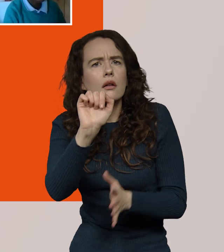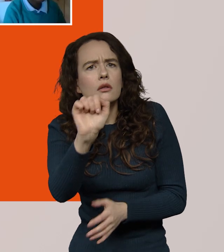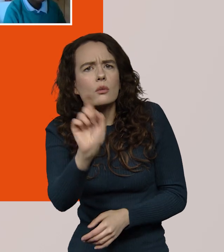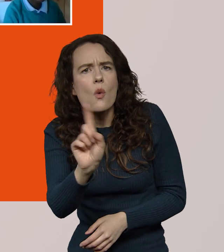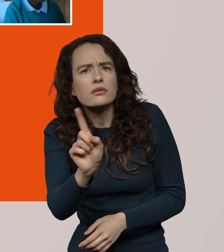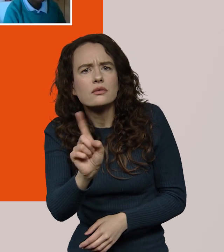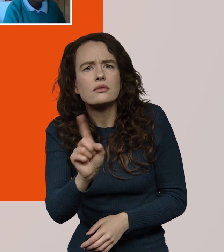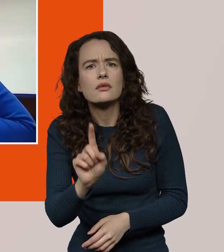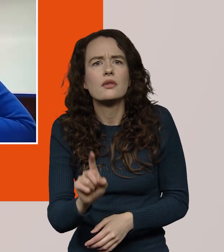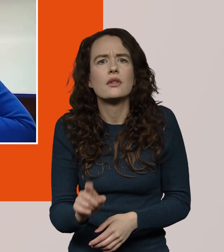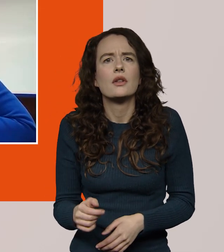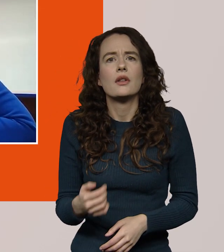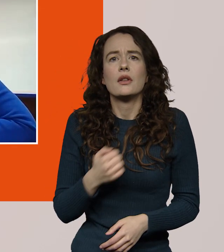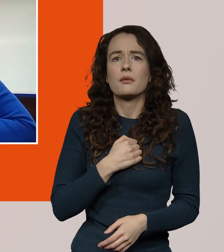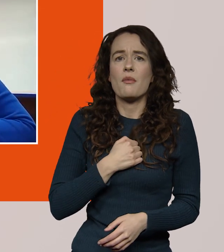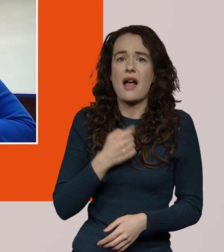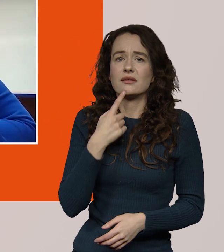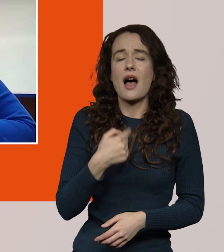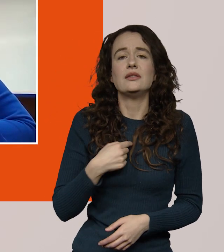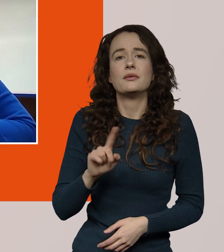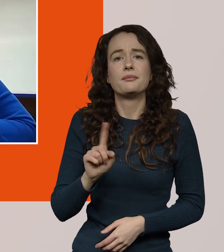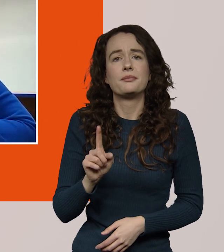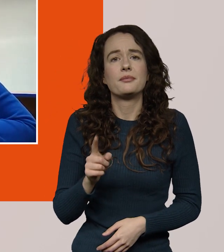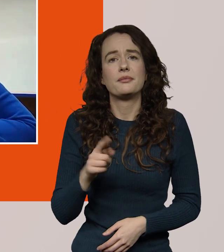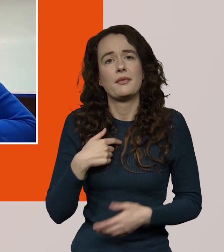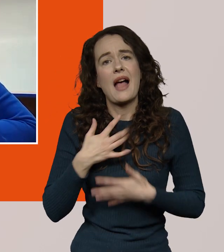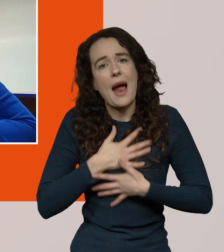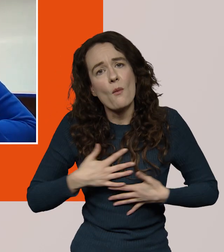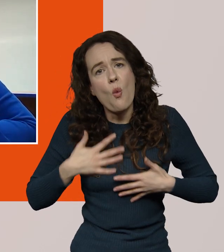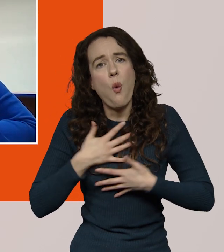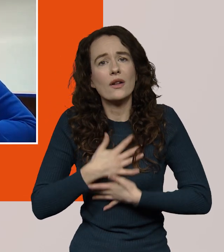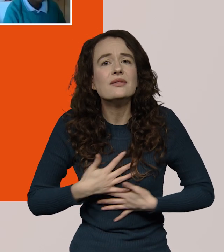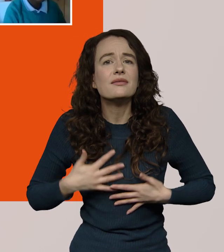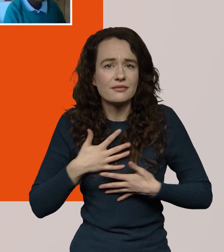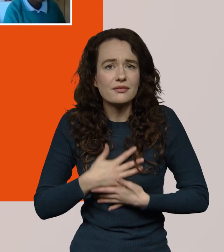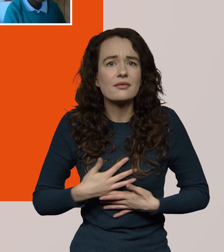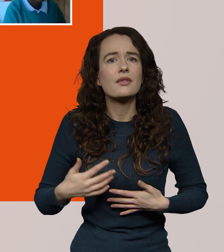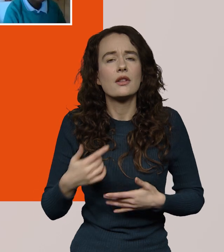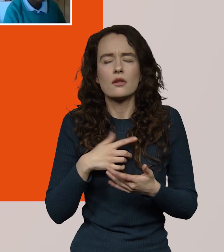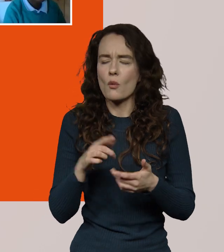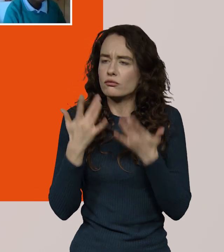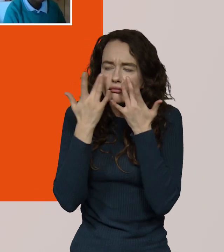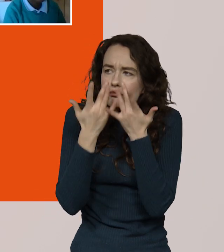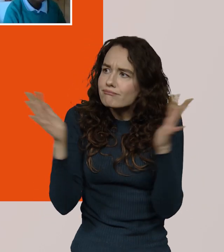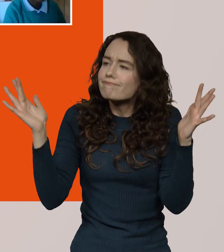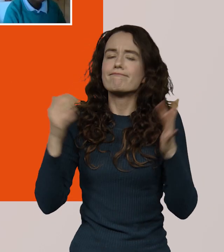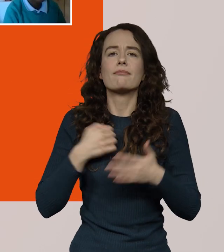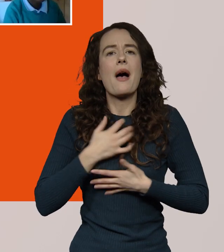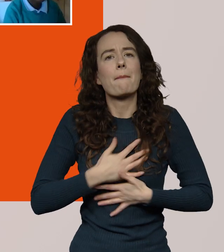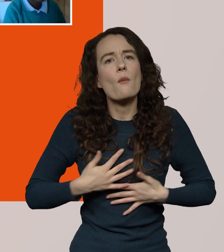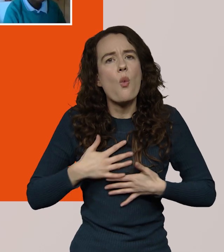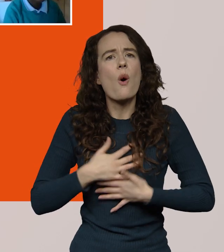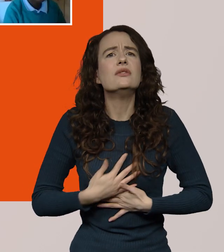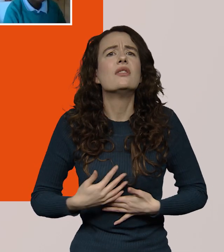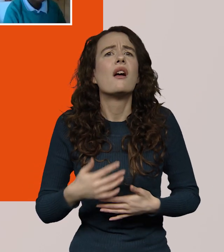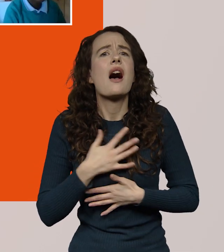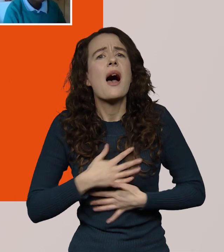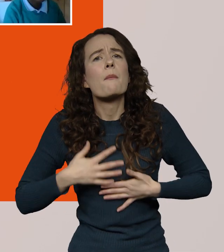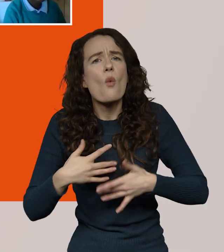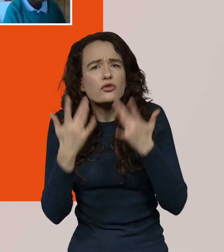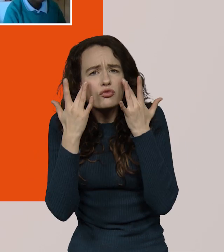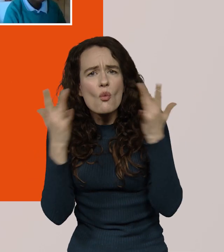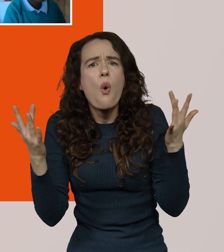really, really being more and more kind by doing those things. That's lovely. Makanaka, have you got your star